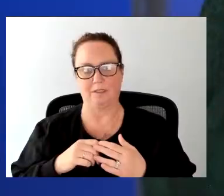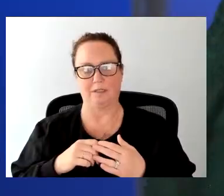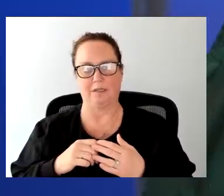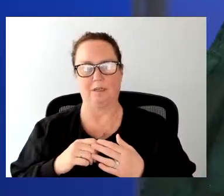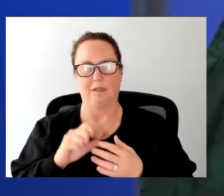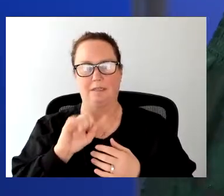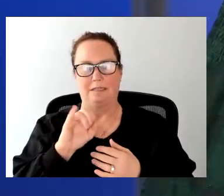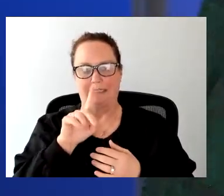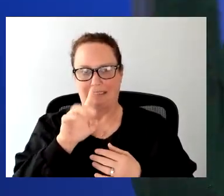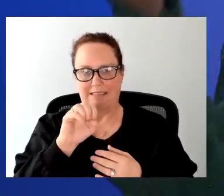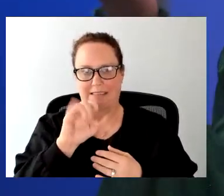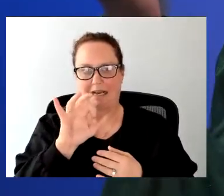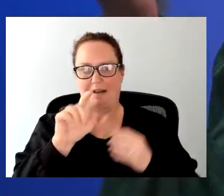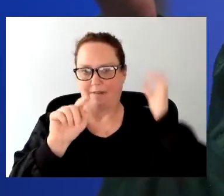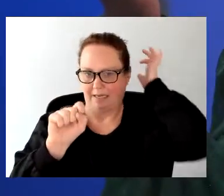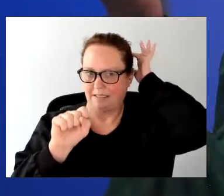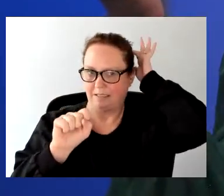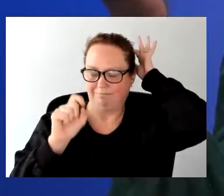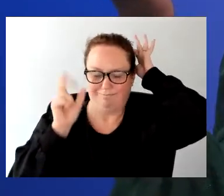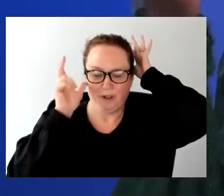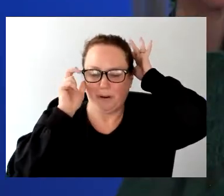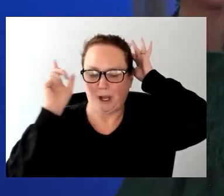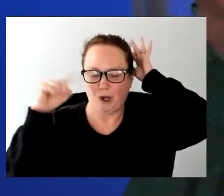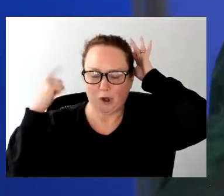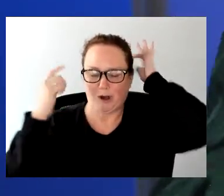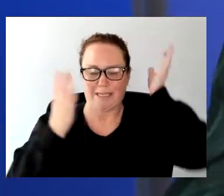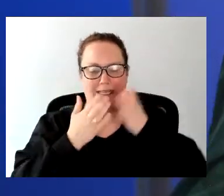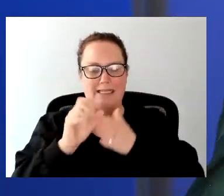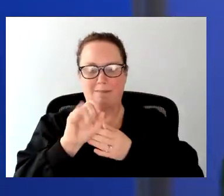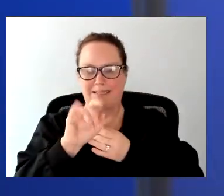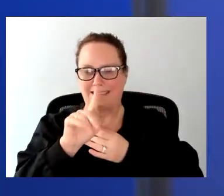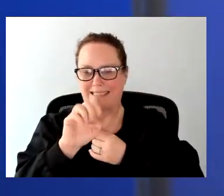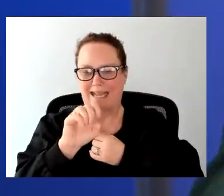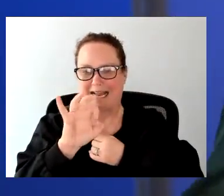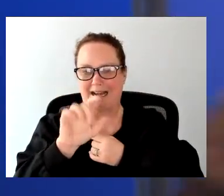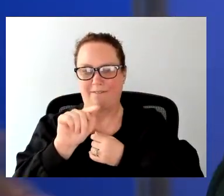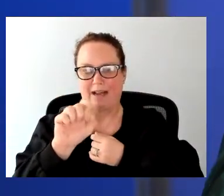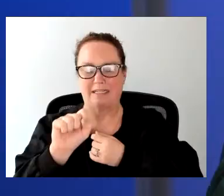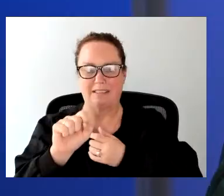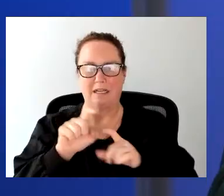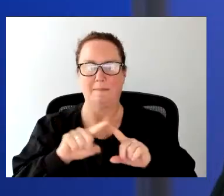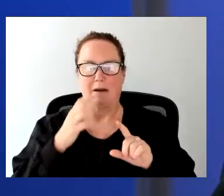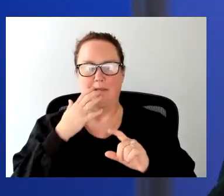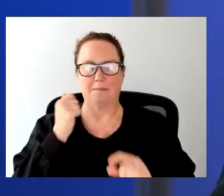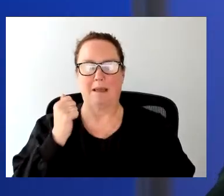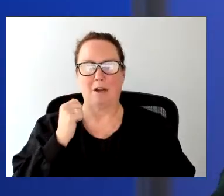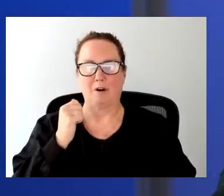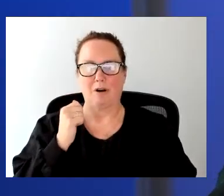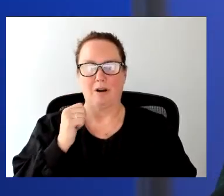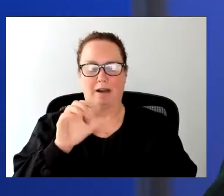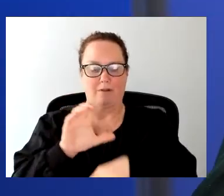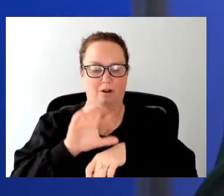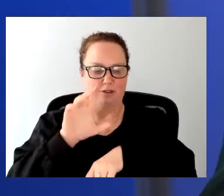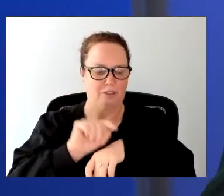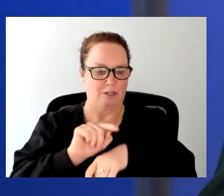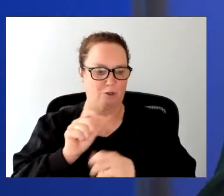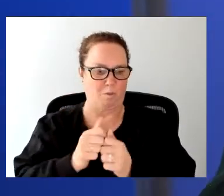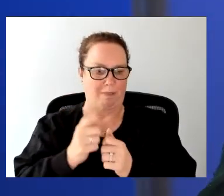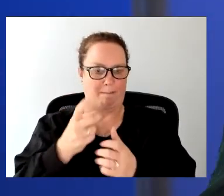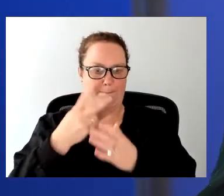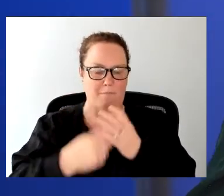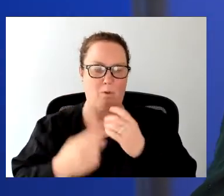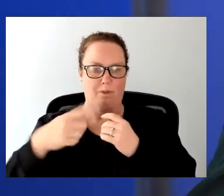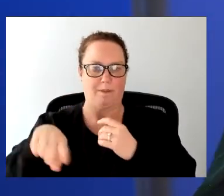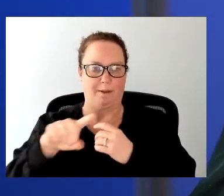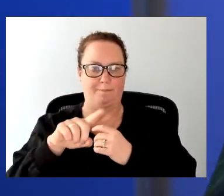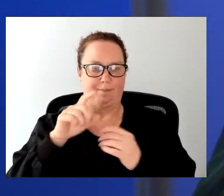effects. You hear crazy things out there about side effects, but it was better to have that consultation with both of them, and they pretty much